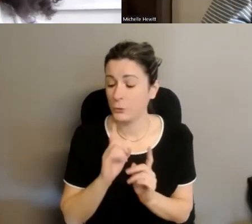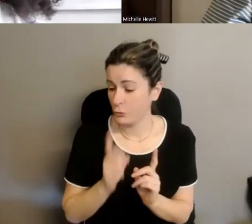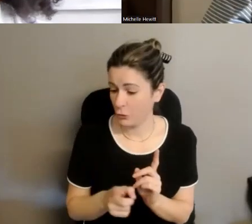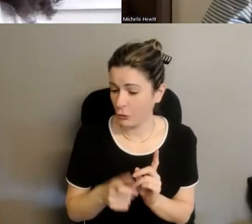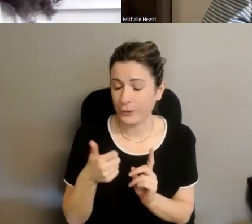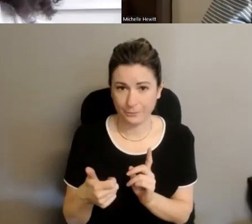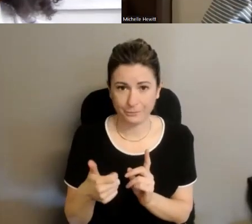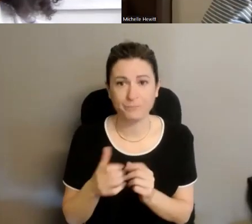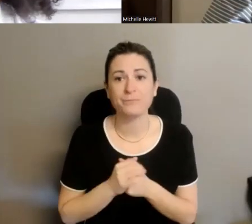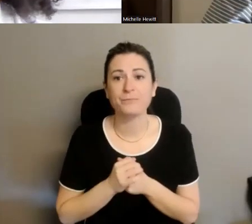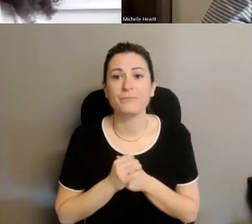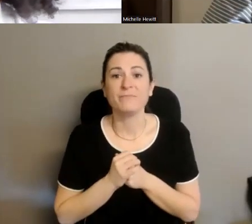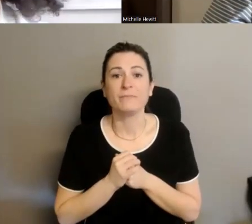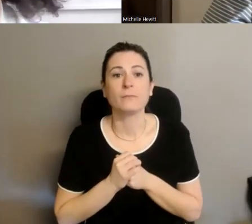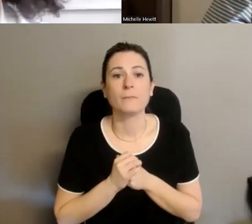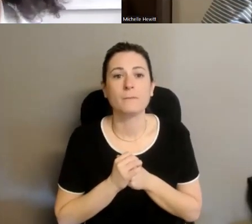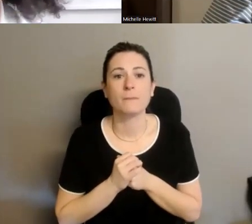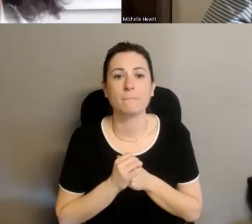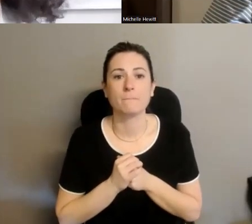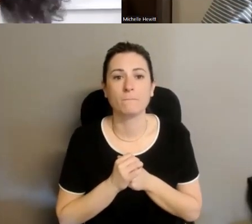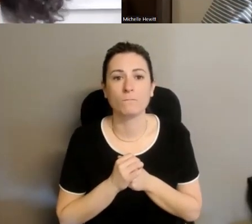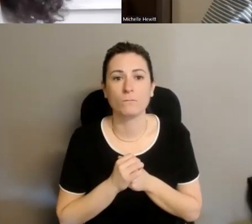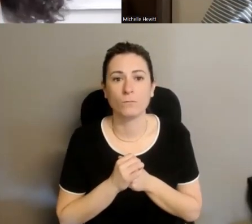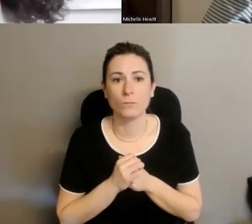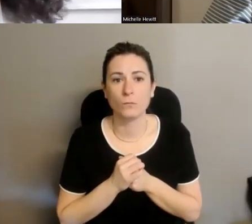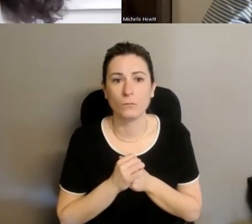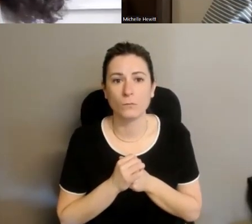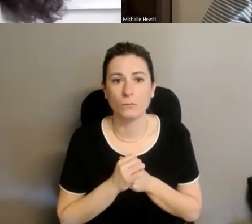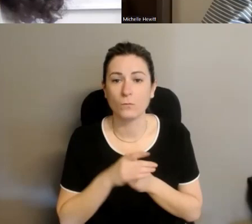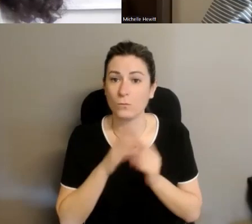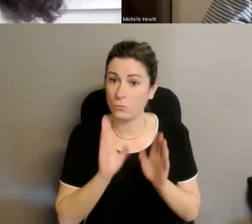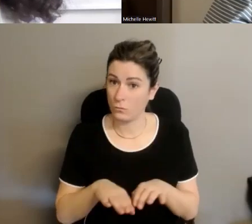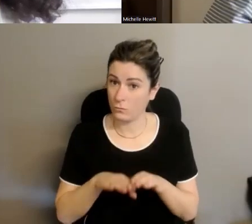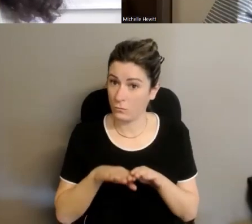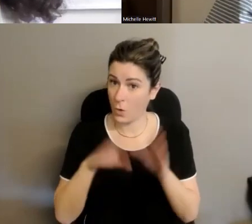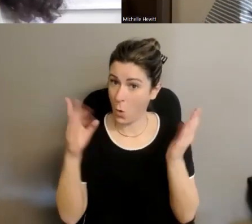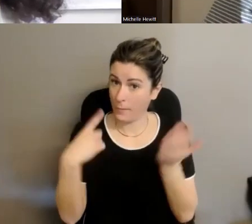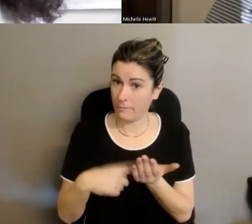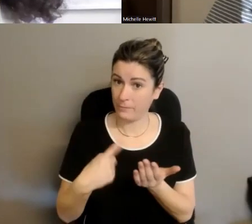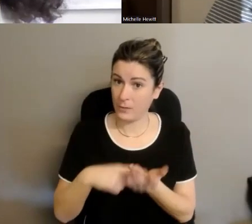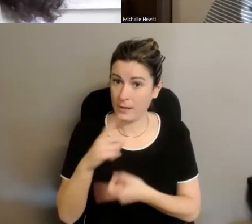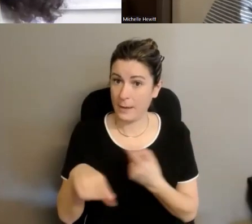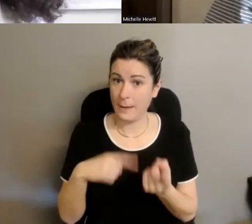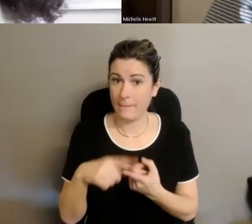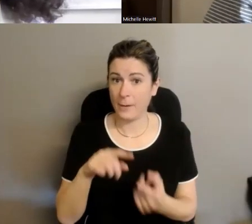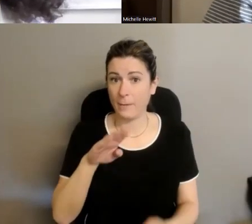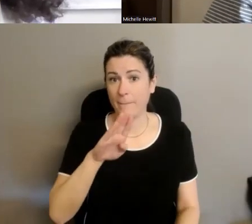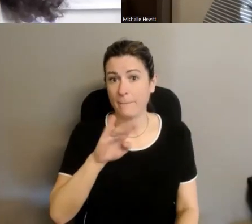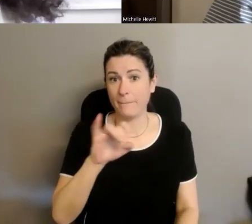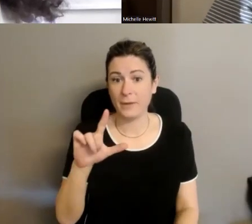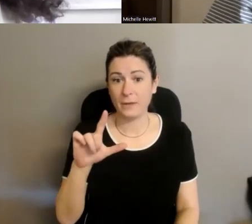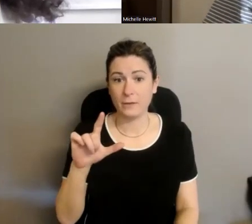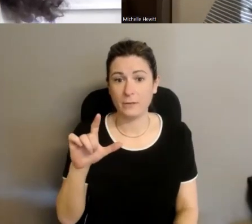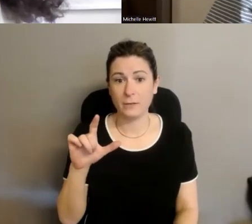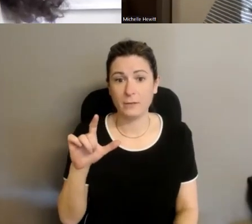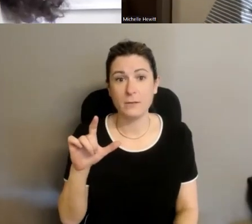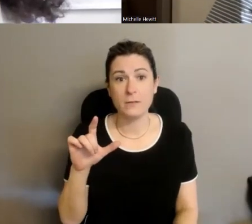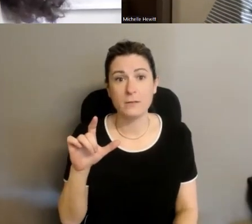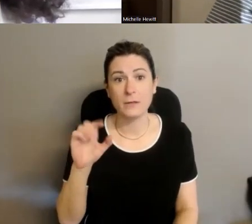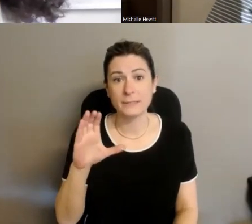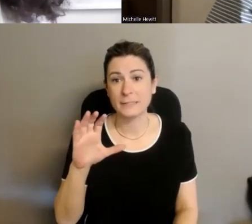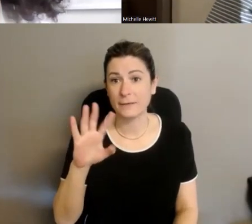maybe have a conversation about Bill C-22 and then see if we have time, we can go back to some of the employment and